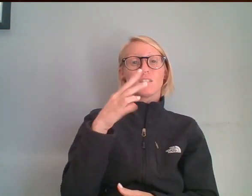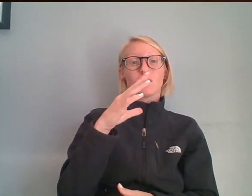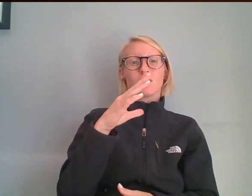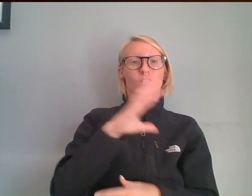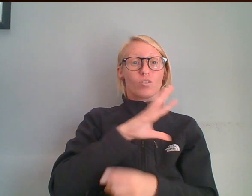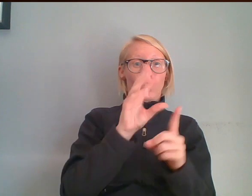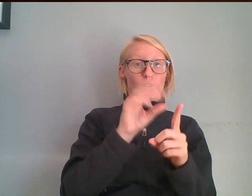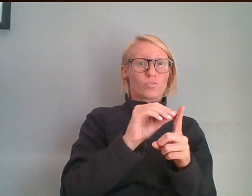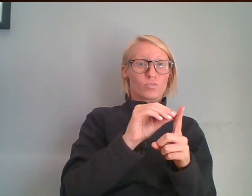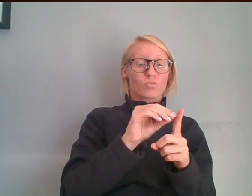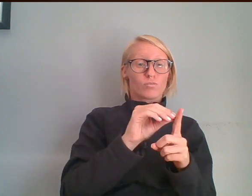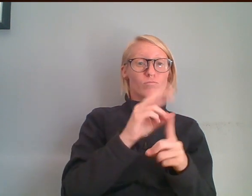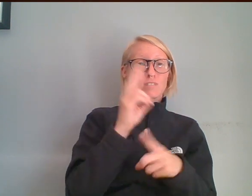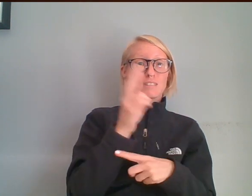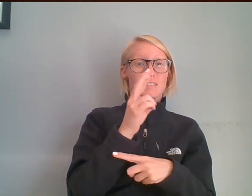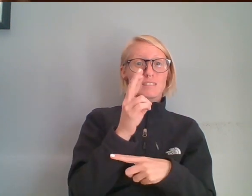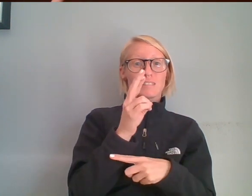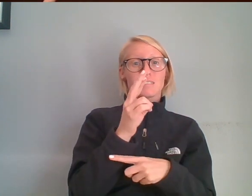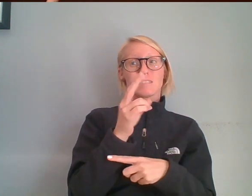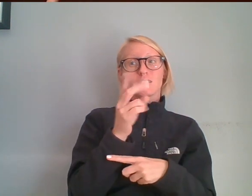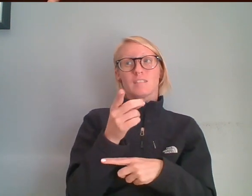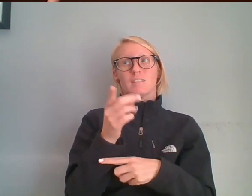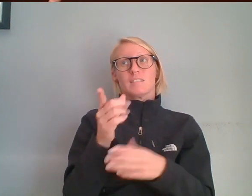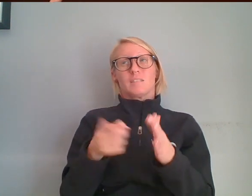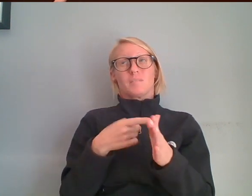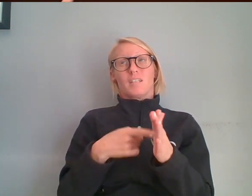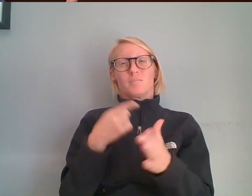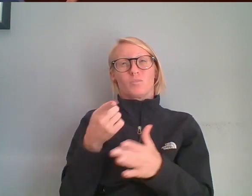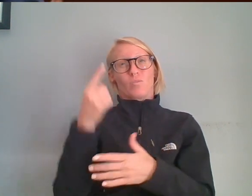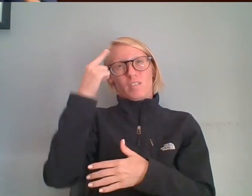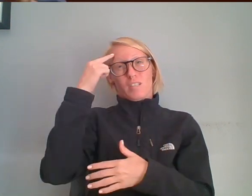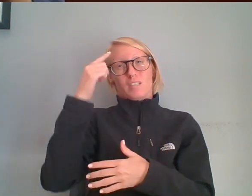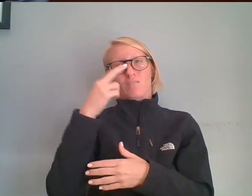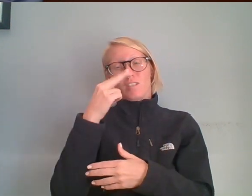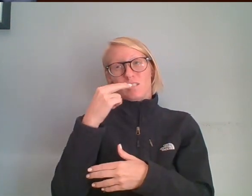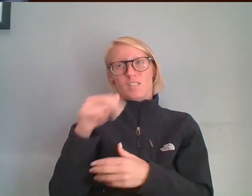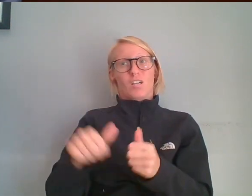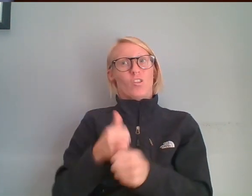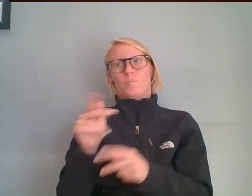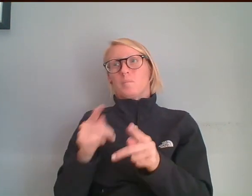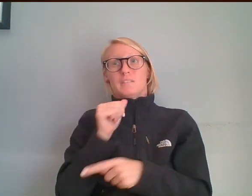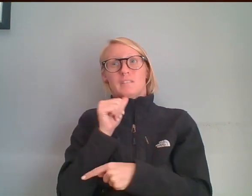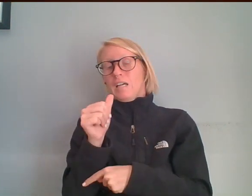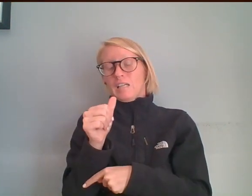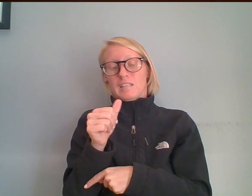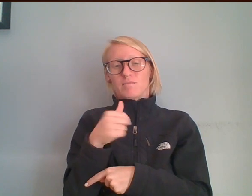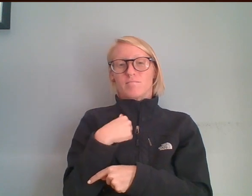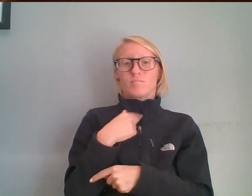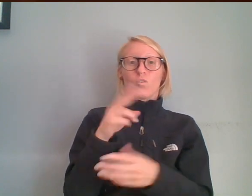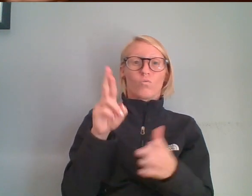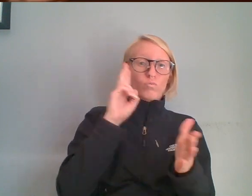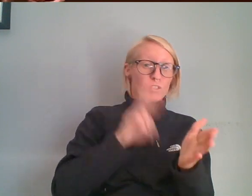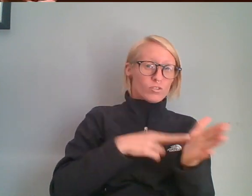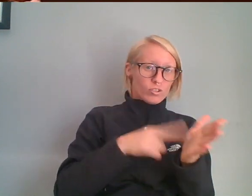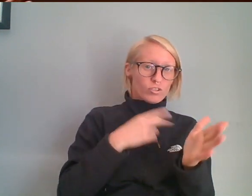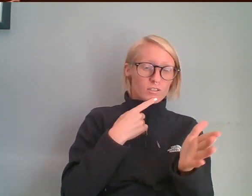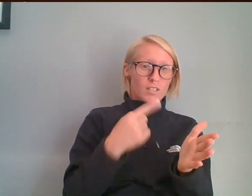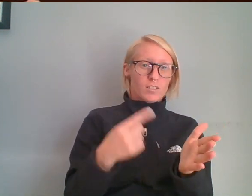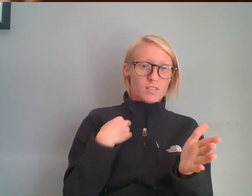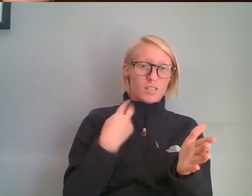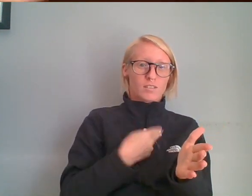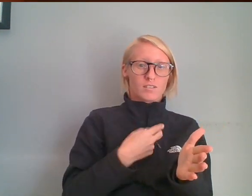way. Sometimes what you think is funny isn't funny to other people. What research tells us is that if you're going to try to be